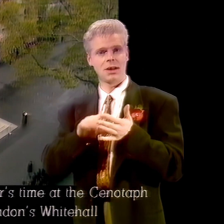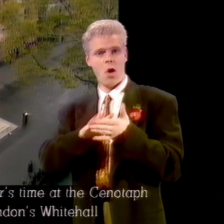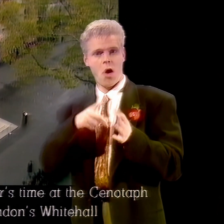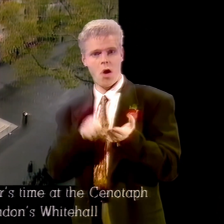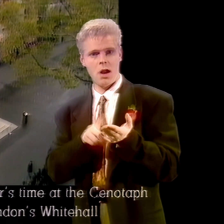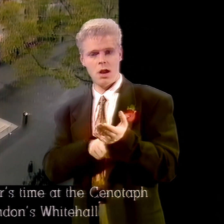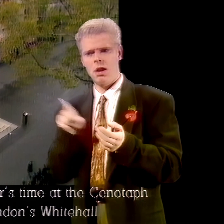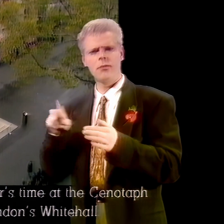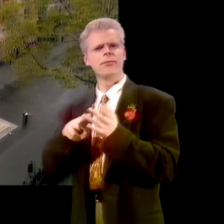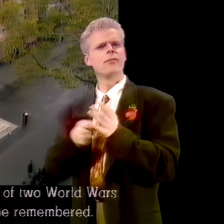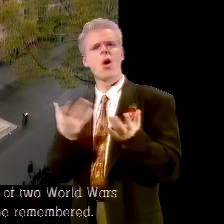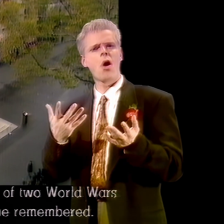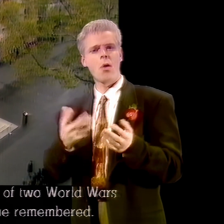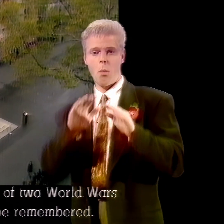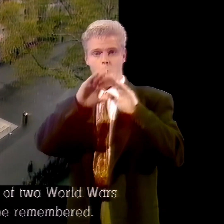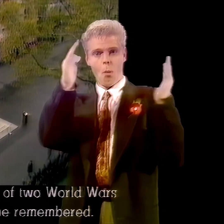world wars will be remembered.